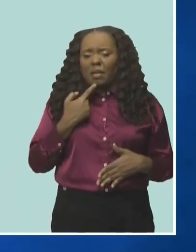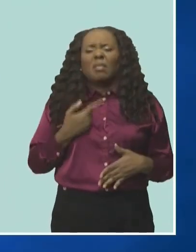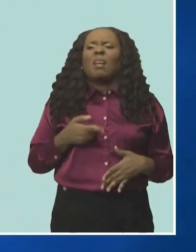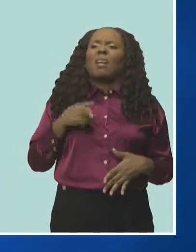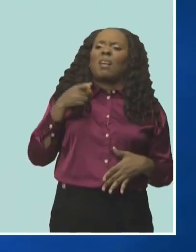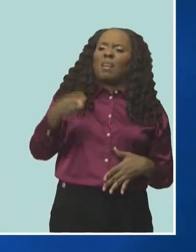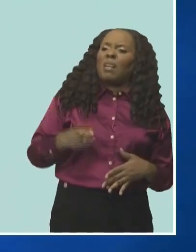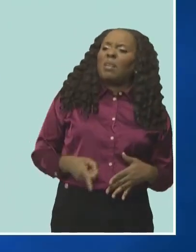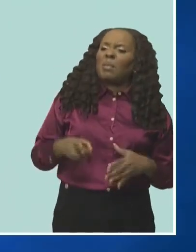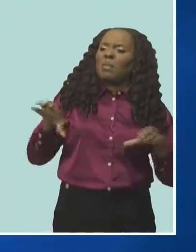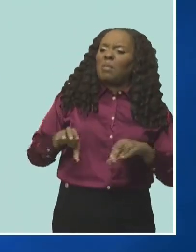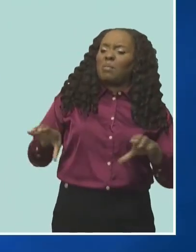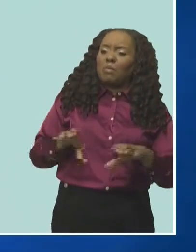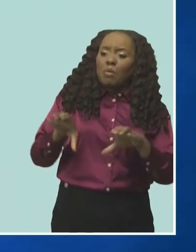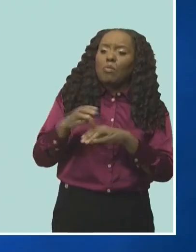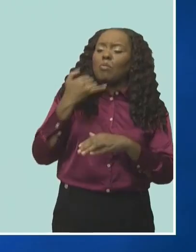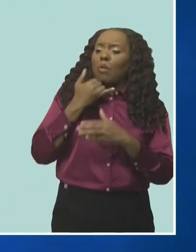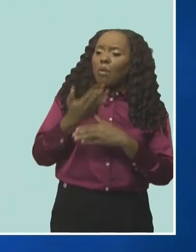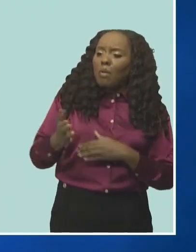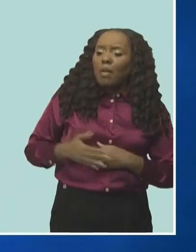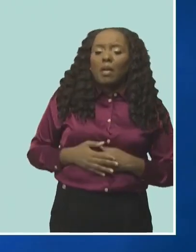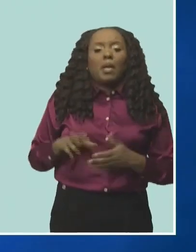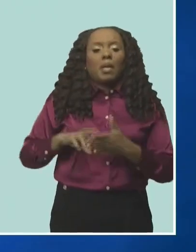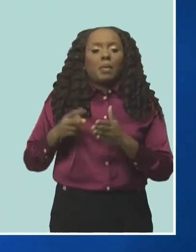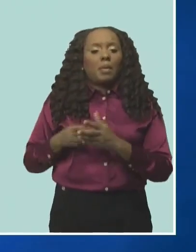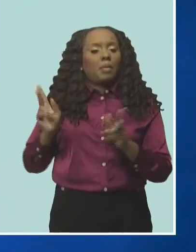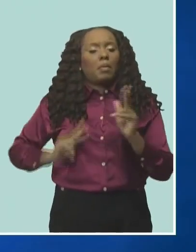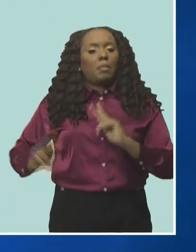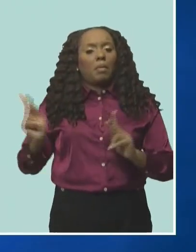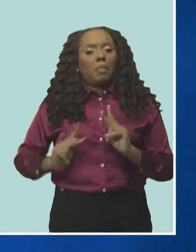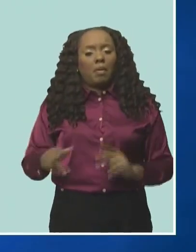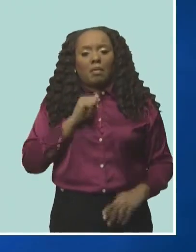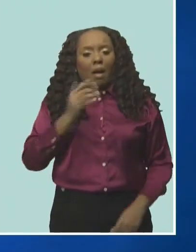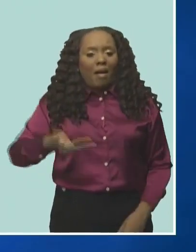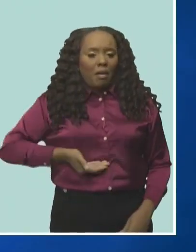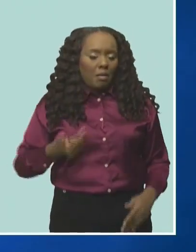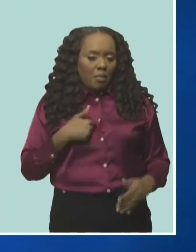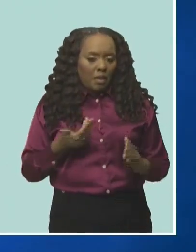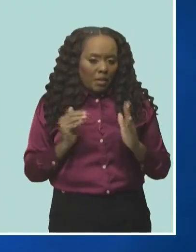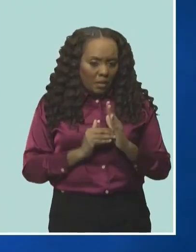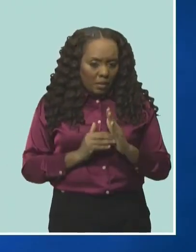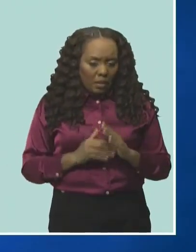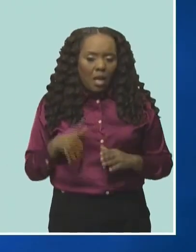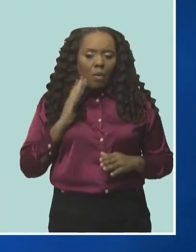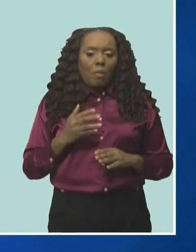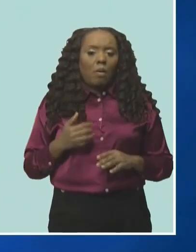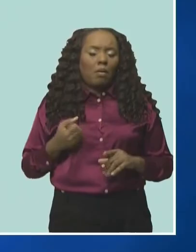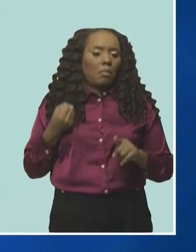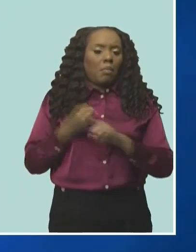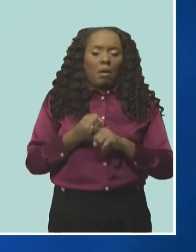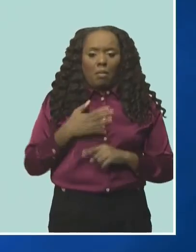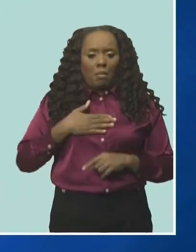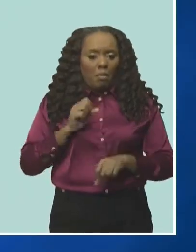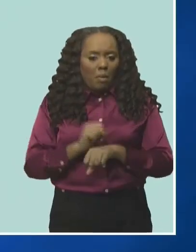to which people will call me to continue to invite me into their homes to ply my trade. It's going to affect the amount of money I can earn